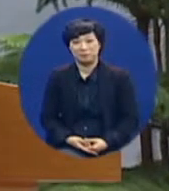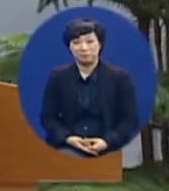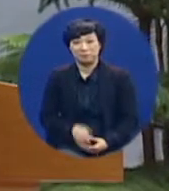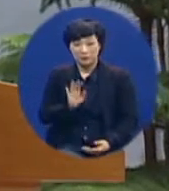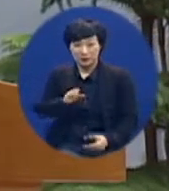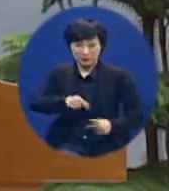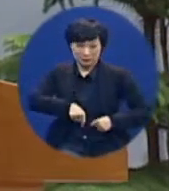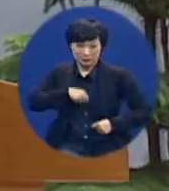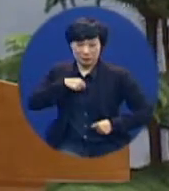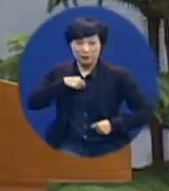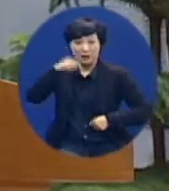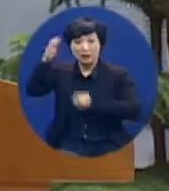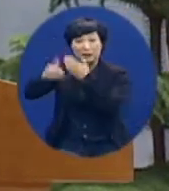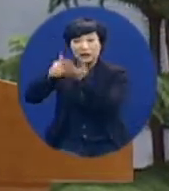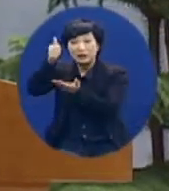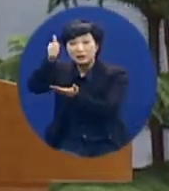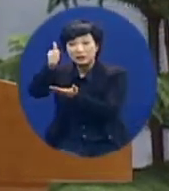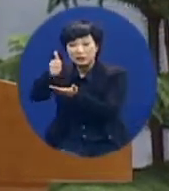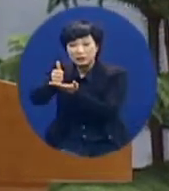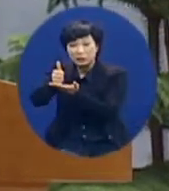you through this Christmas day.